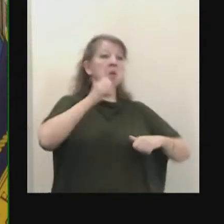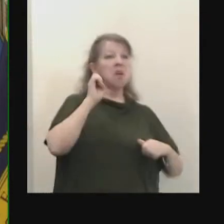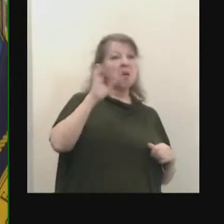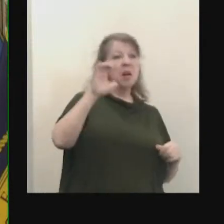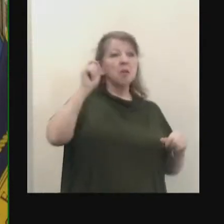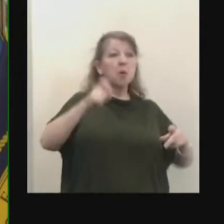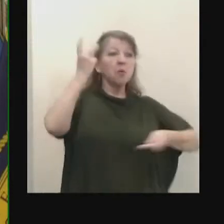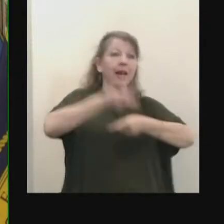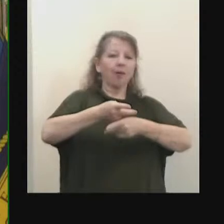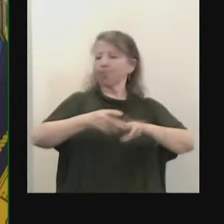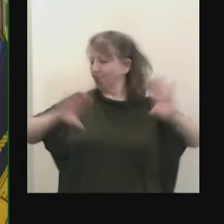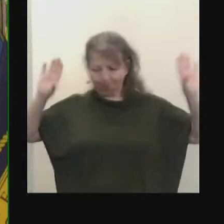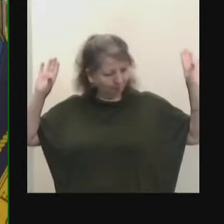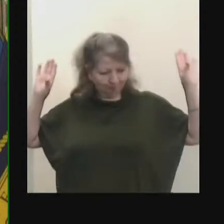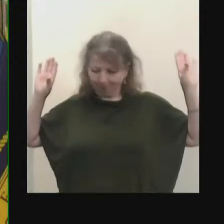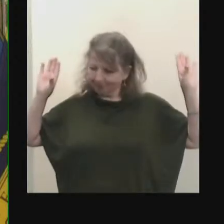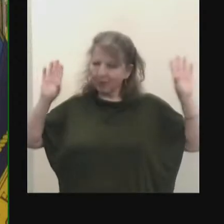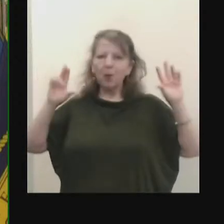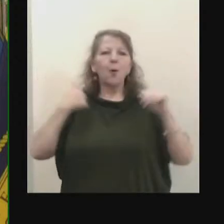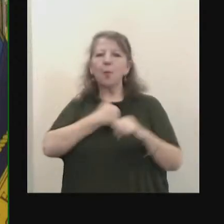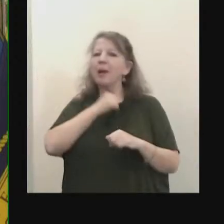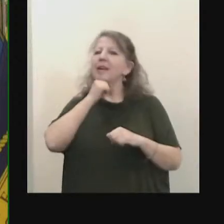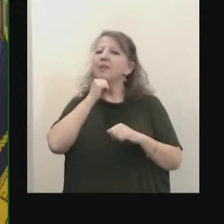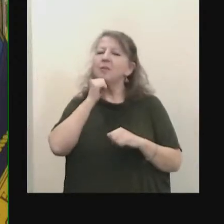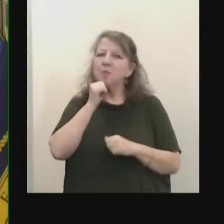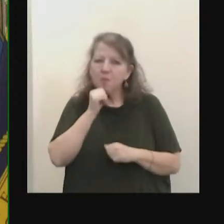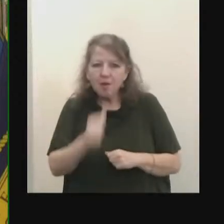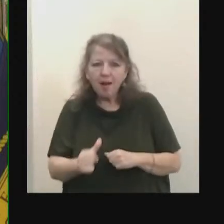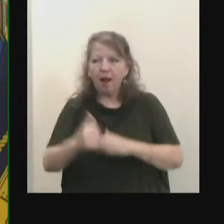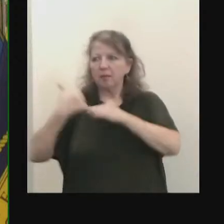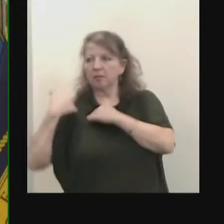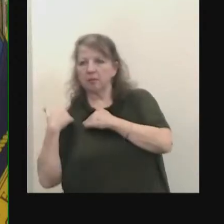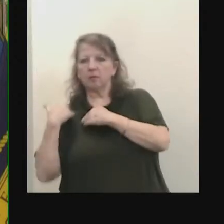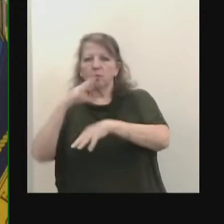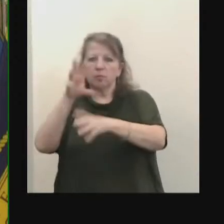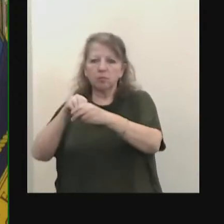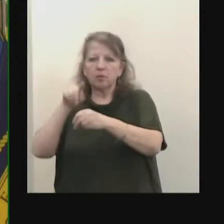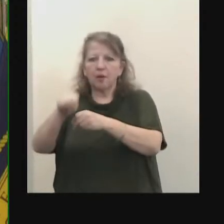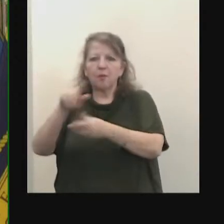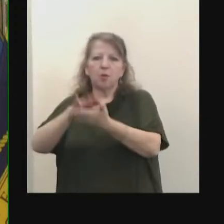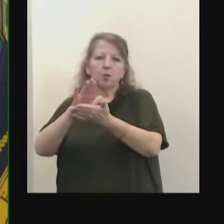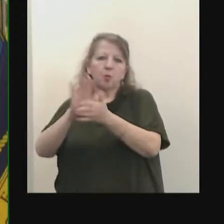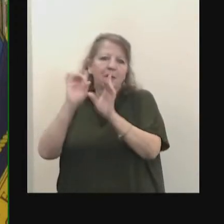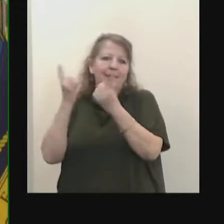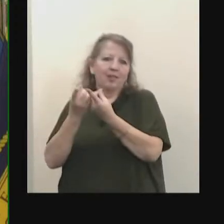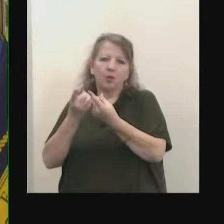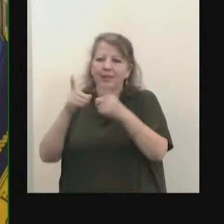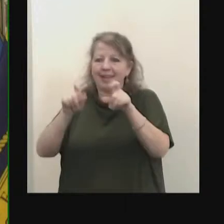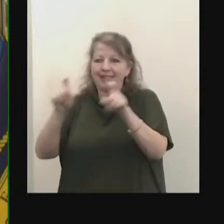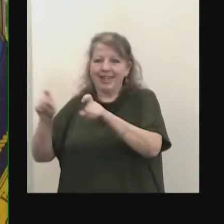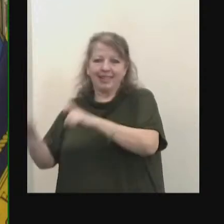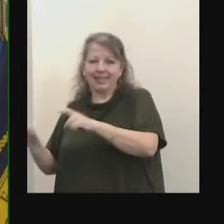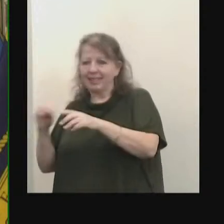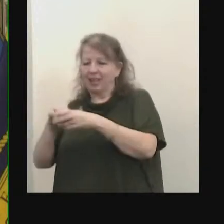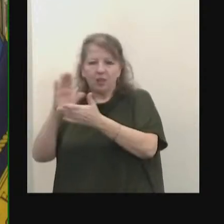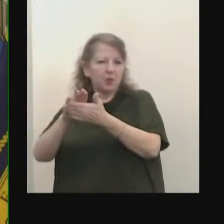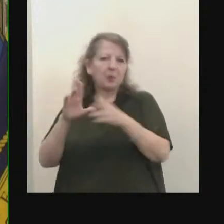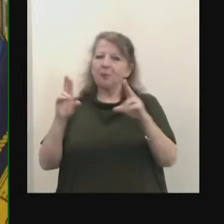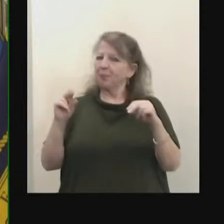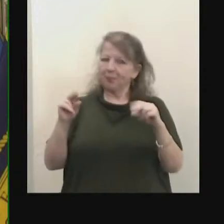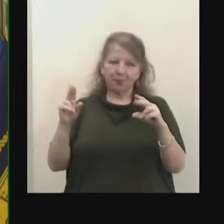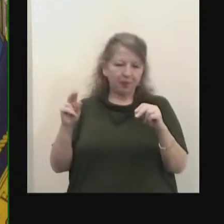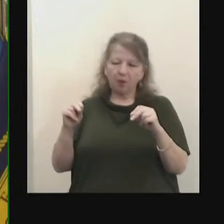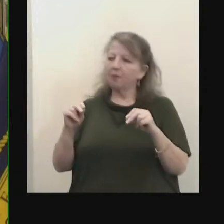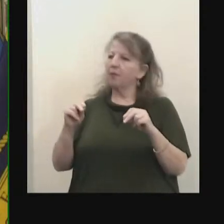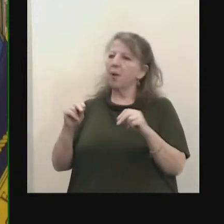without merit. We do not have the capability as a county to be doing these types of testings on the mass scale for the Buffalo Public School